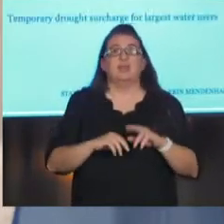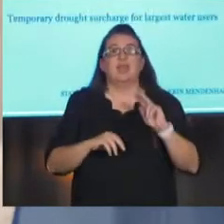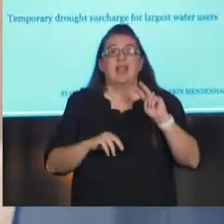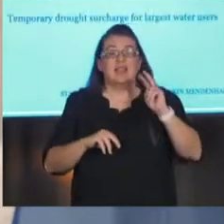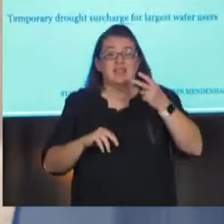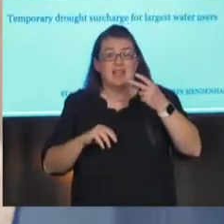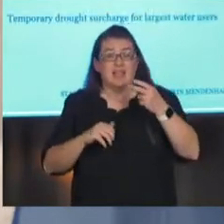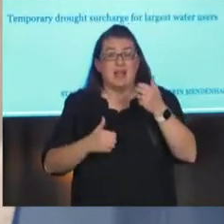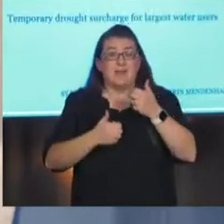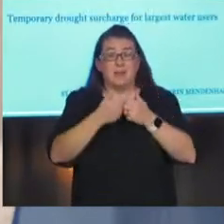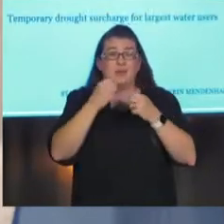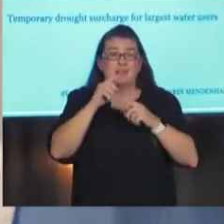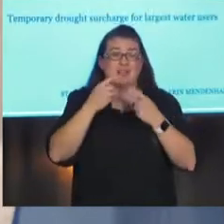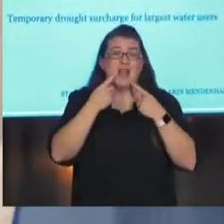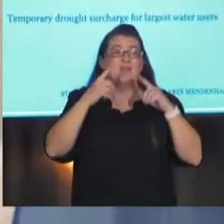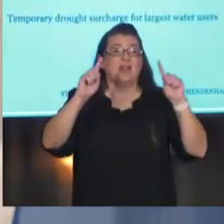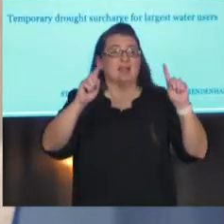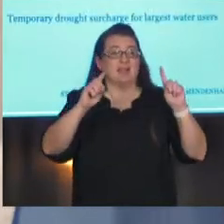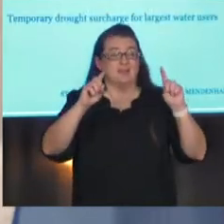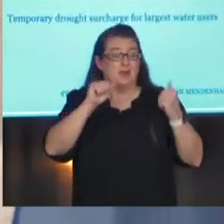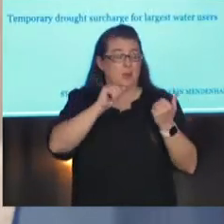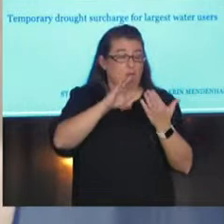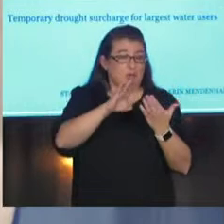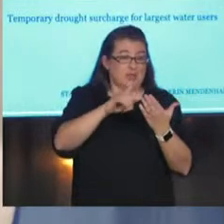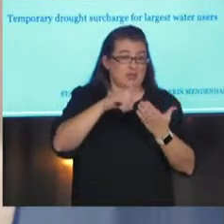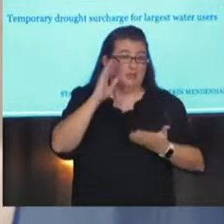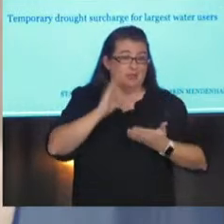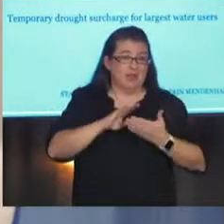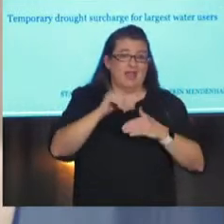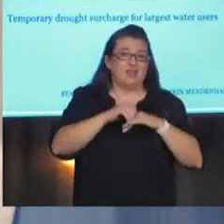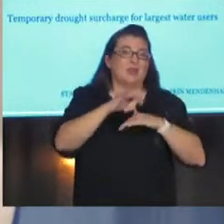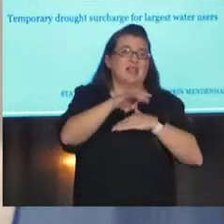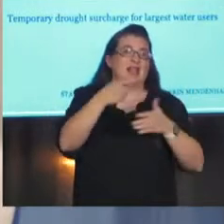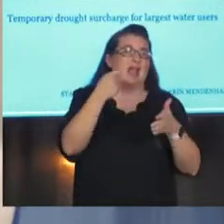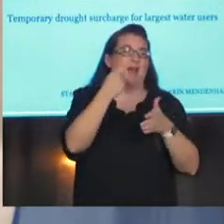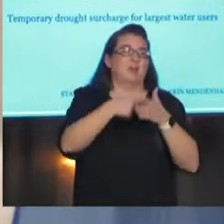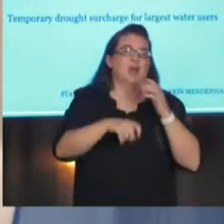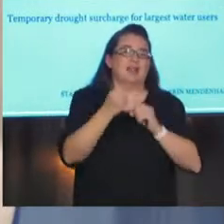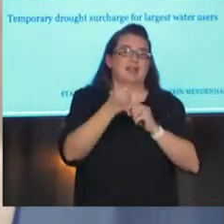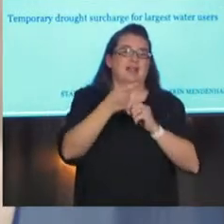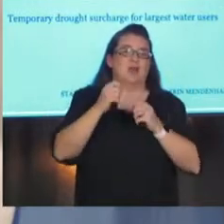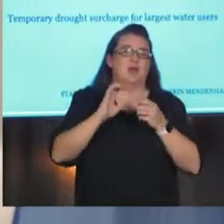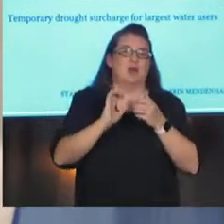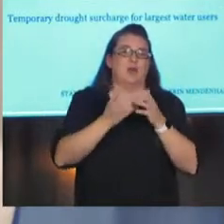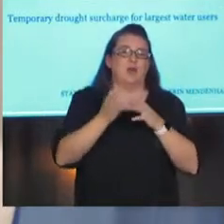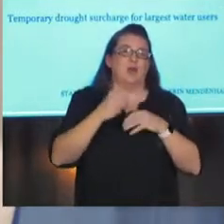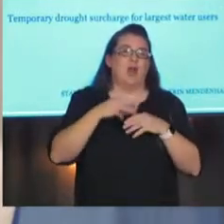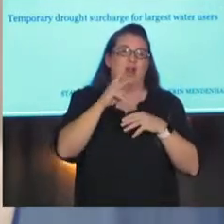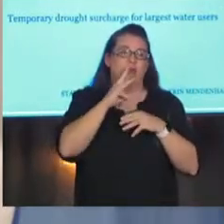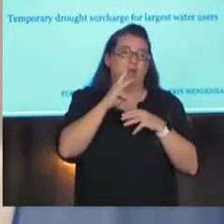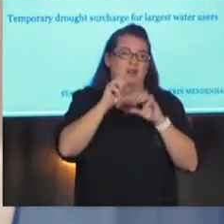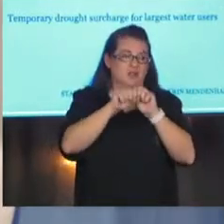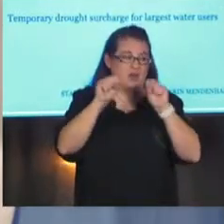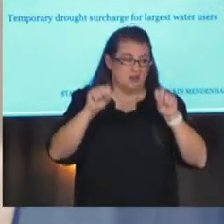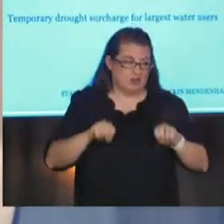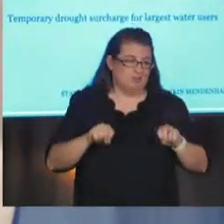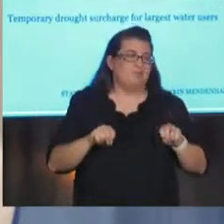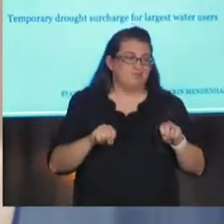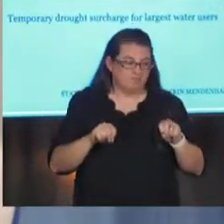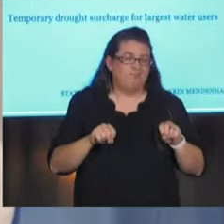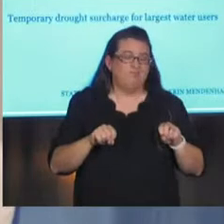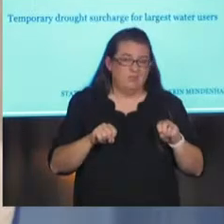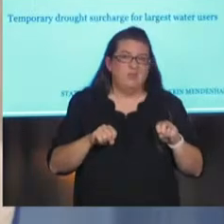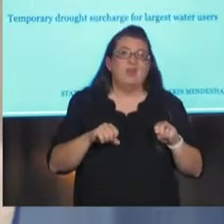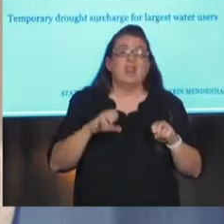for inducing water conservation is to send a price signal through our water rate structure. Salt Lake City